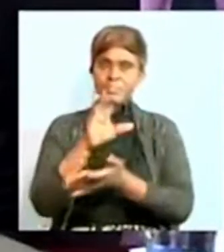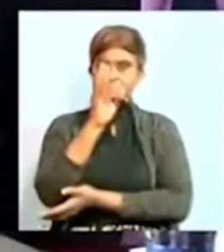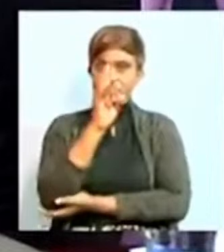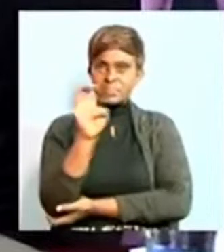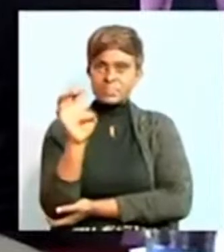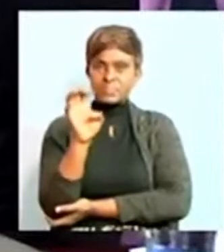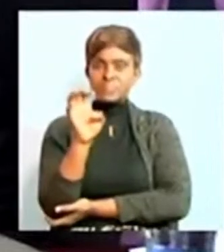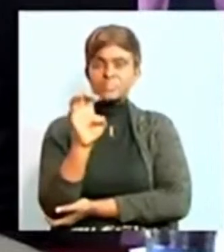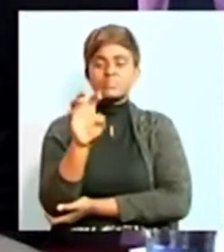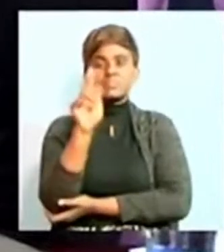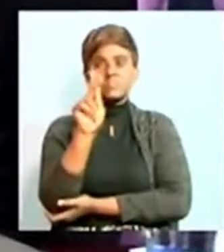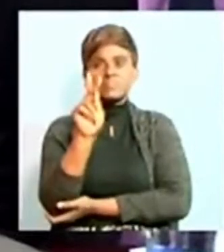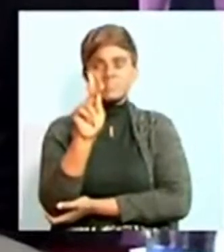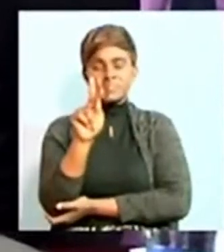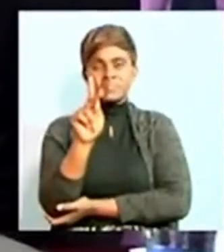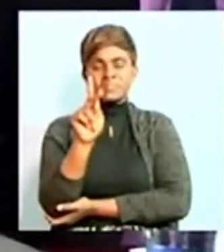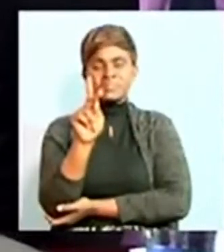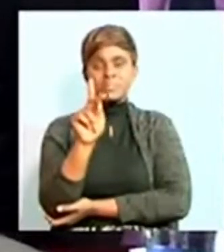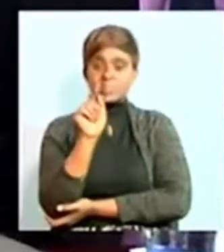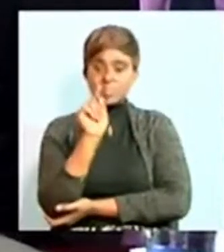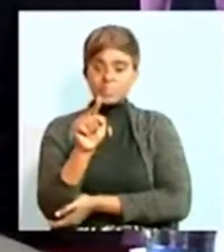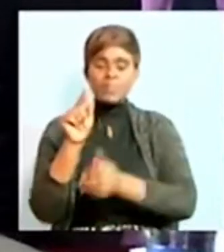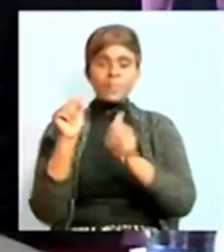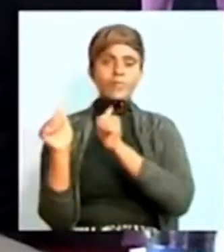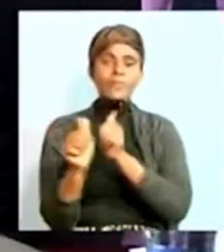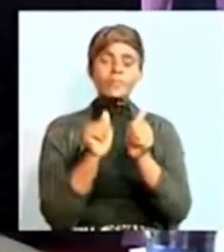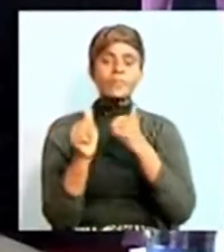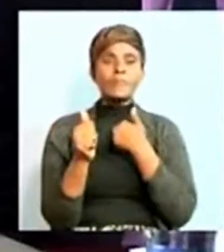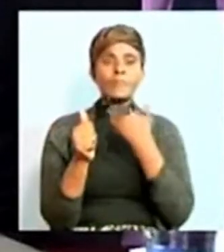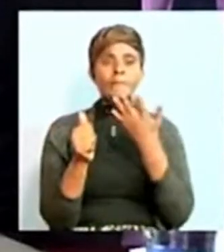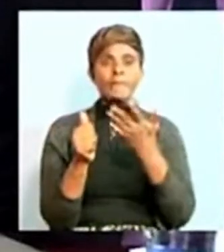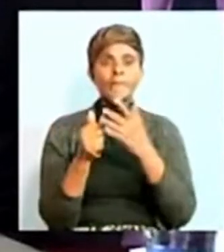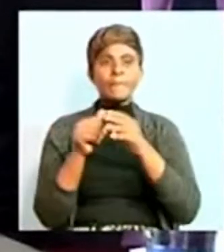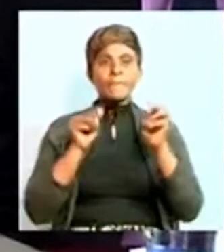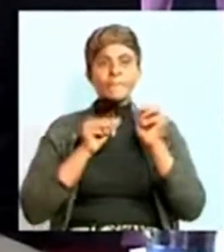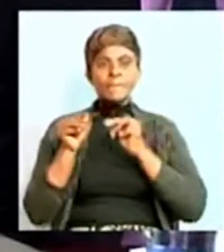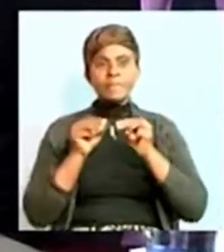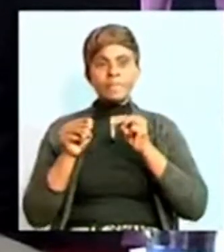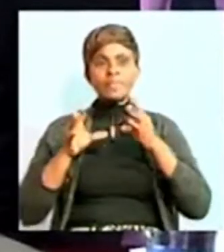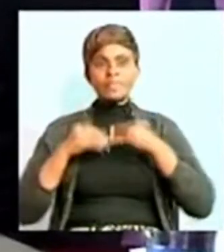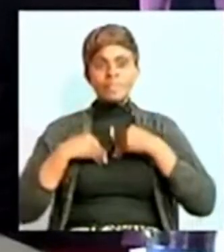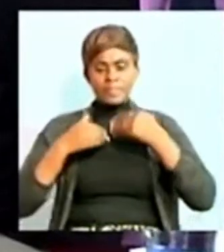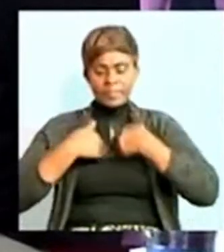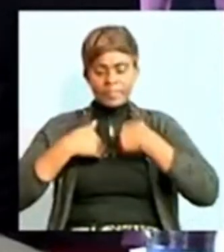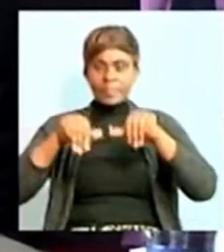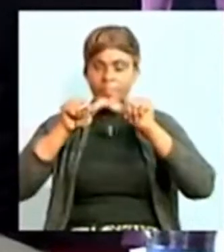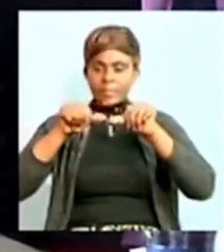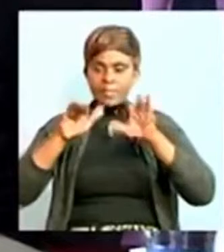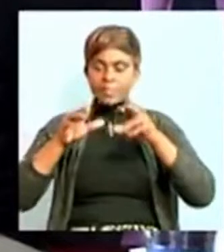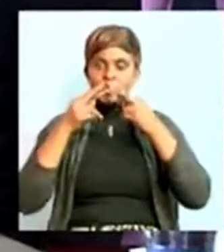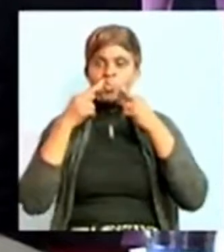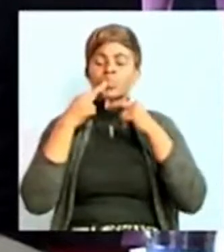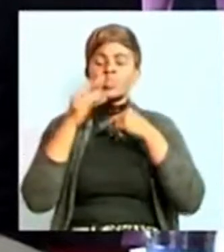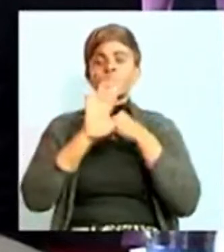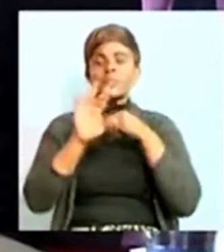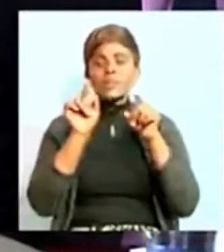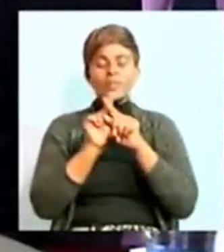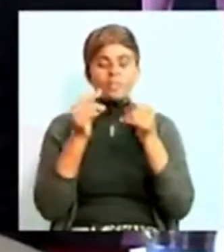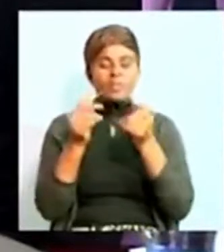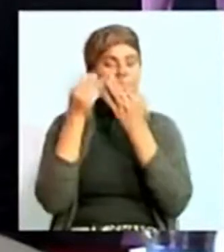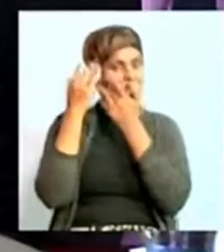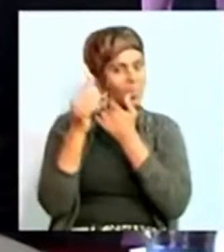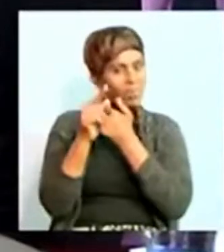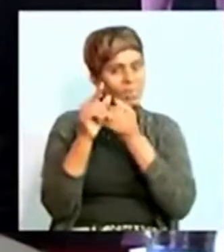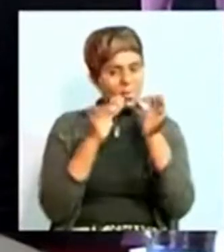38,600 kwacha. Action taken. Management acknowledges the auditor's findings and wishes to state